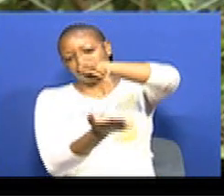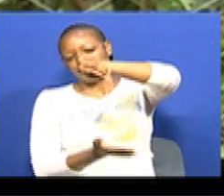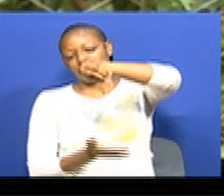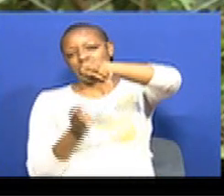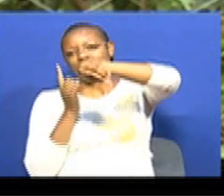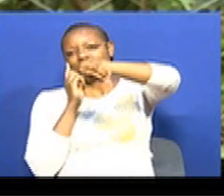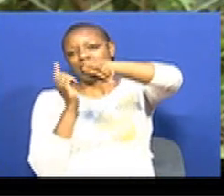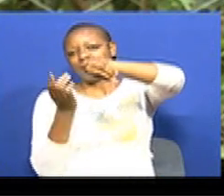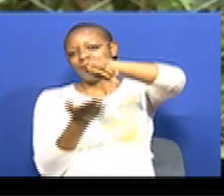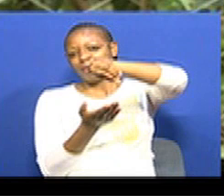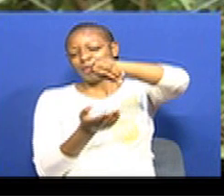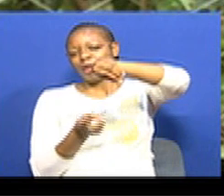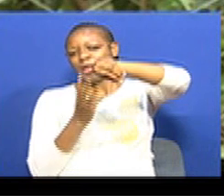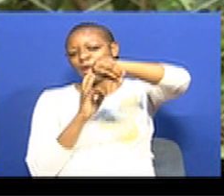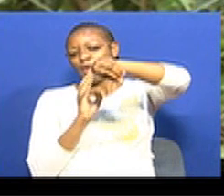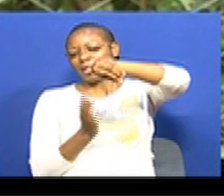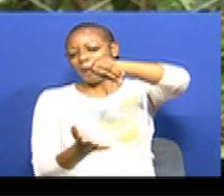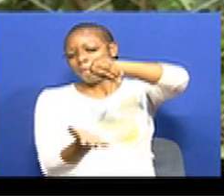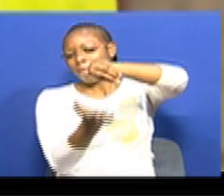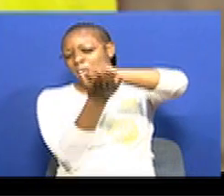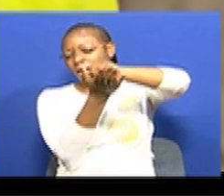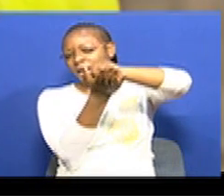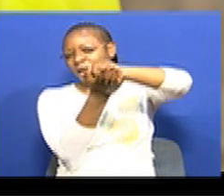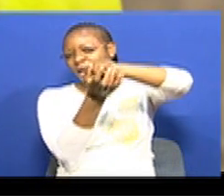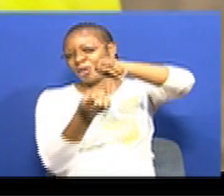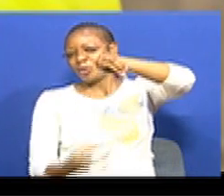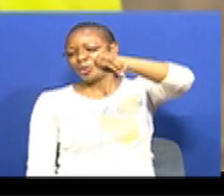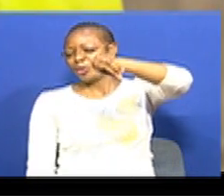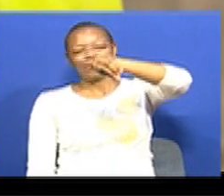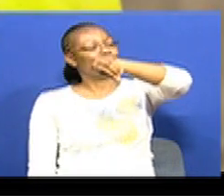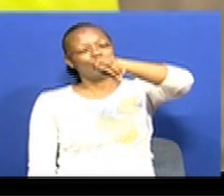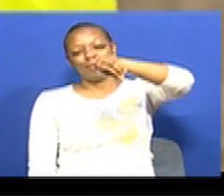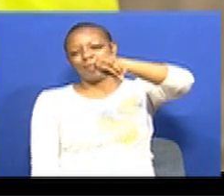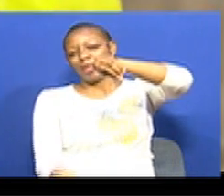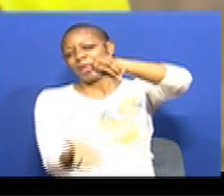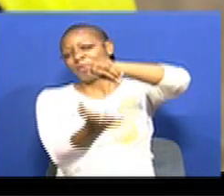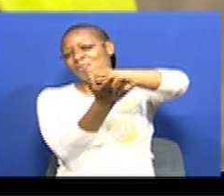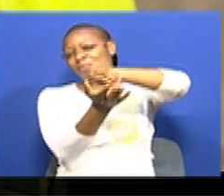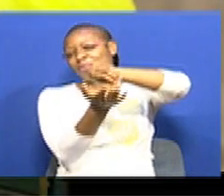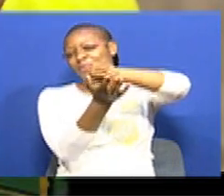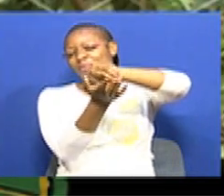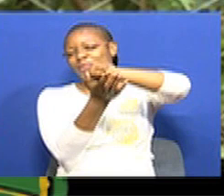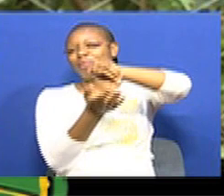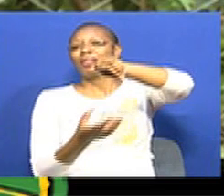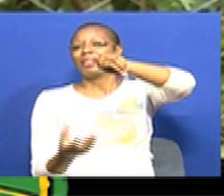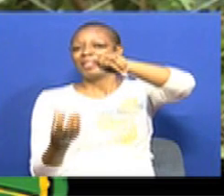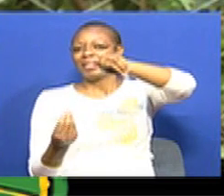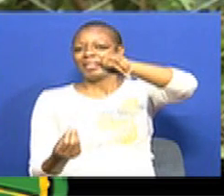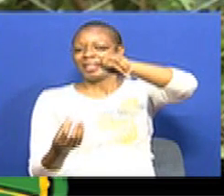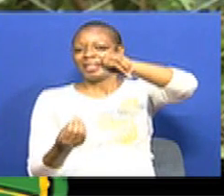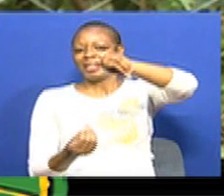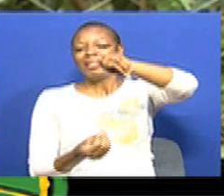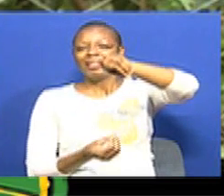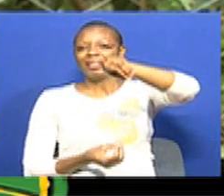upside down, and when I put it upside down, I put the plate on the